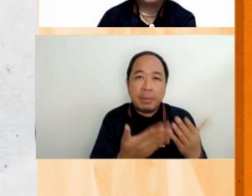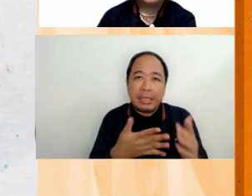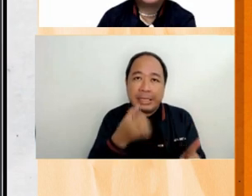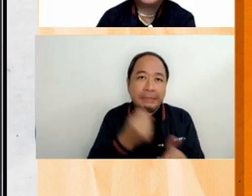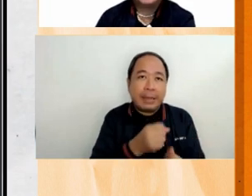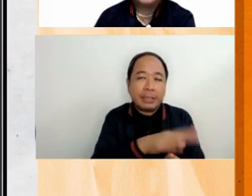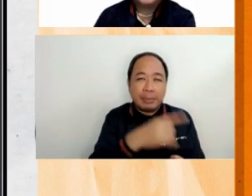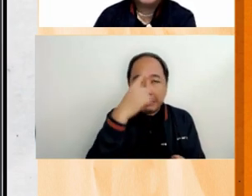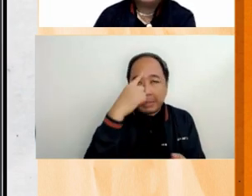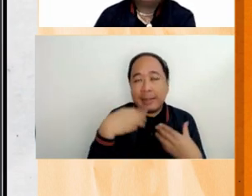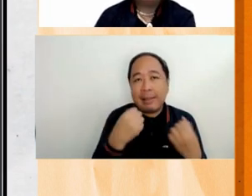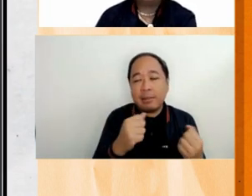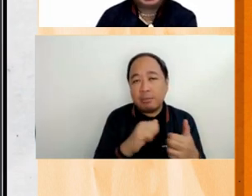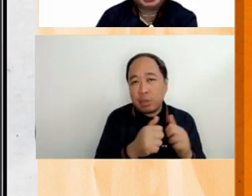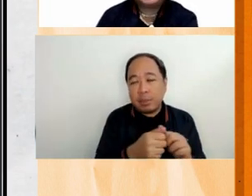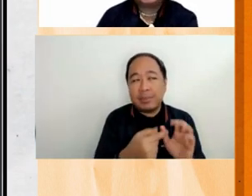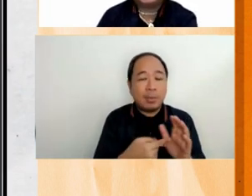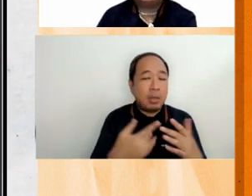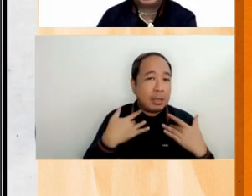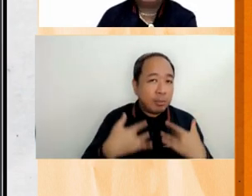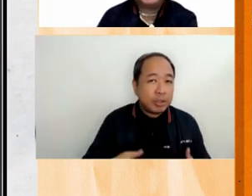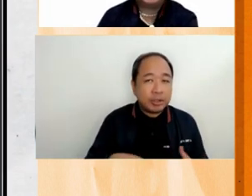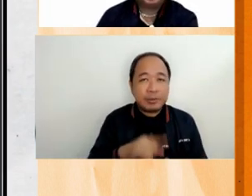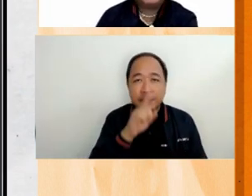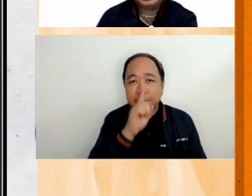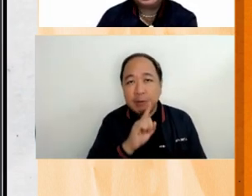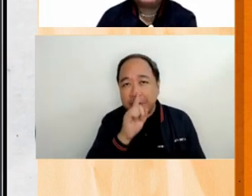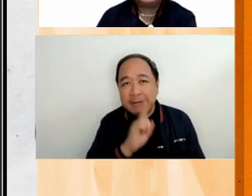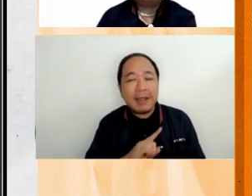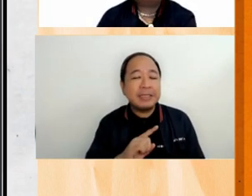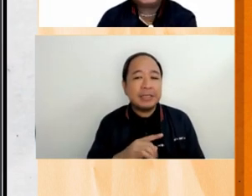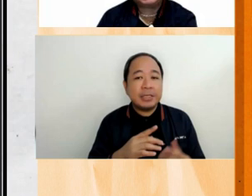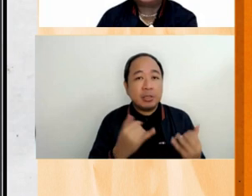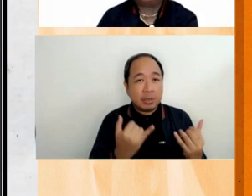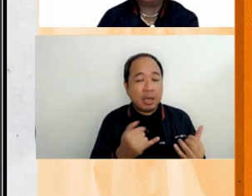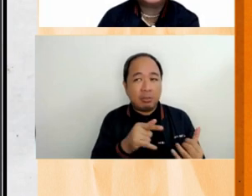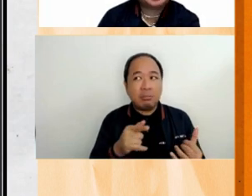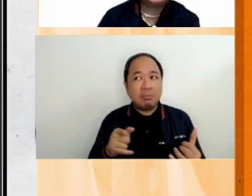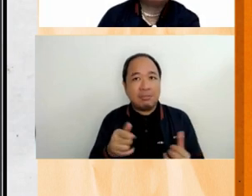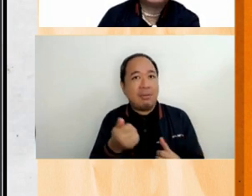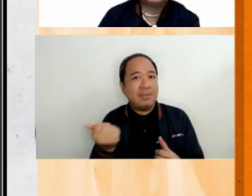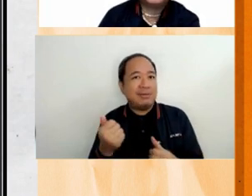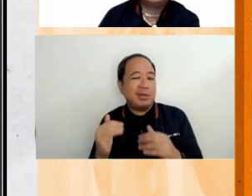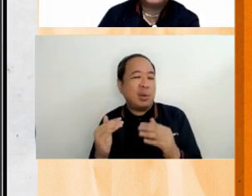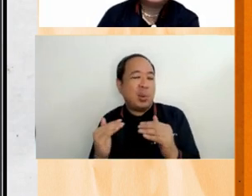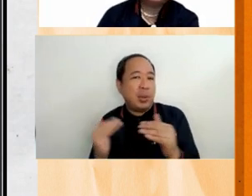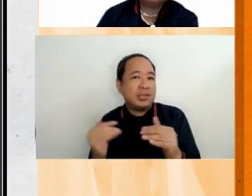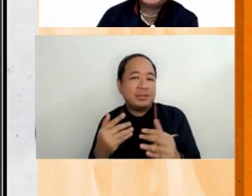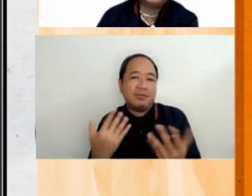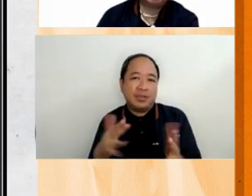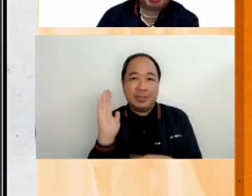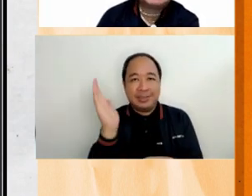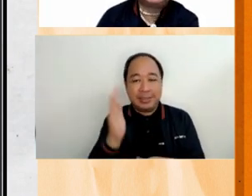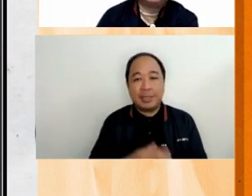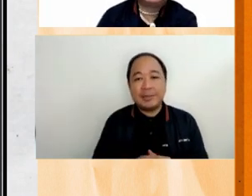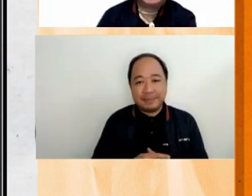well. From studies in child development, we know that the foundation for a sound mental health is